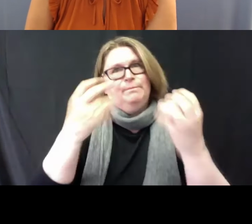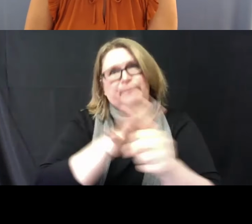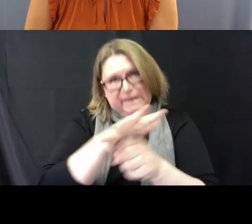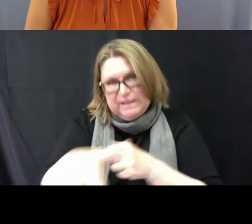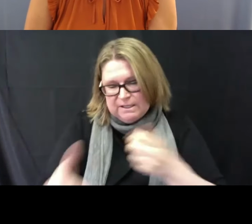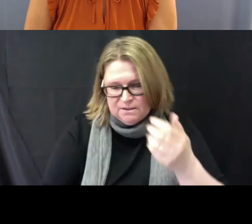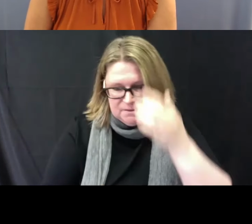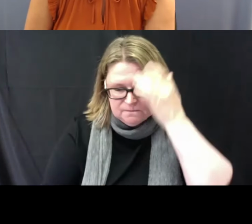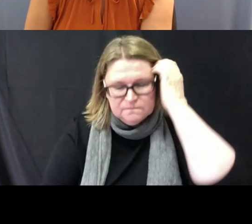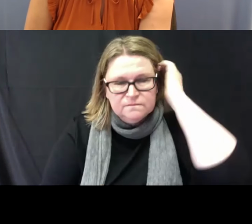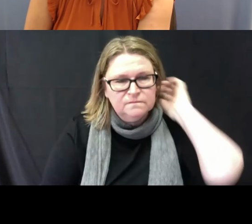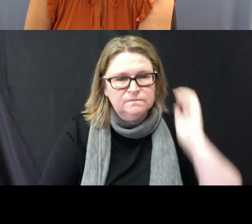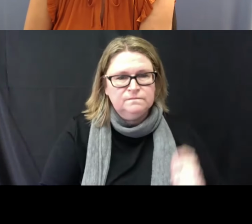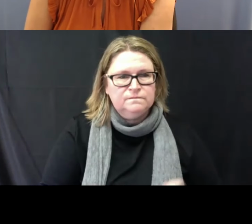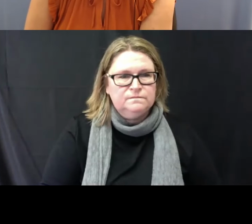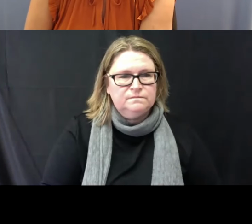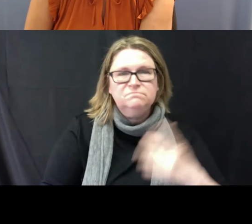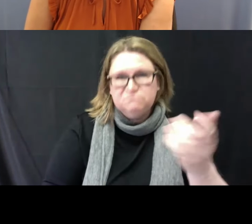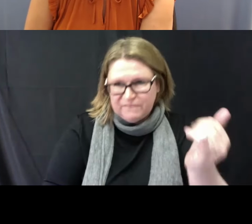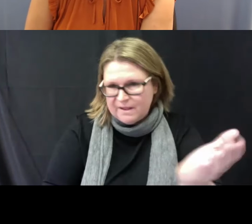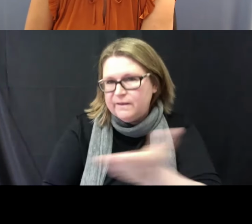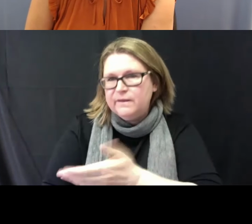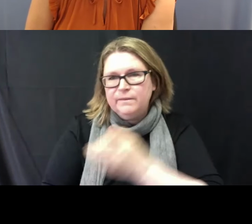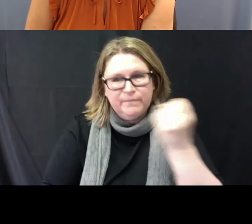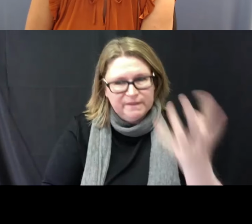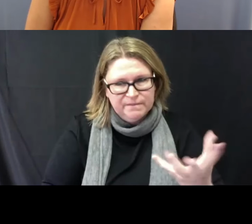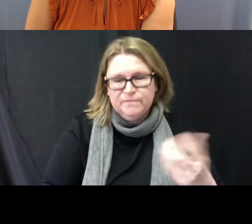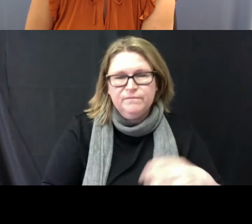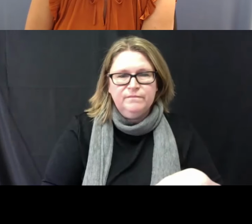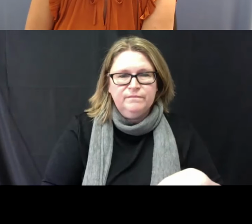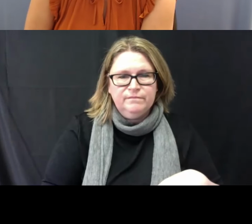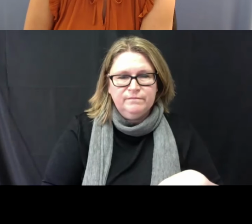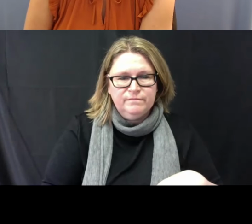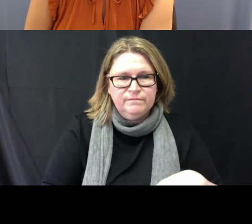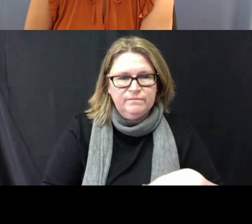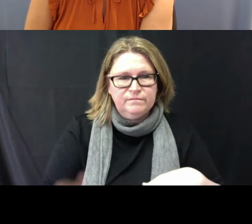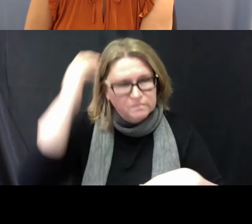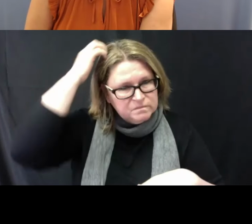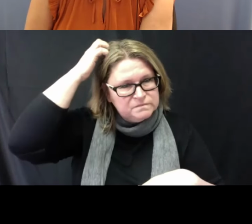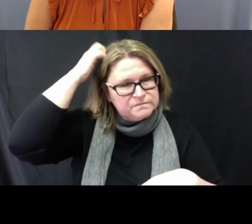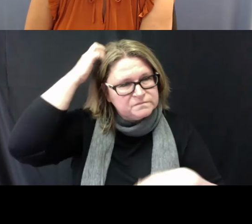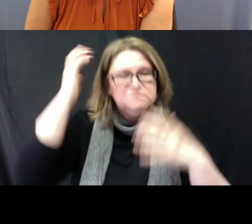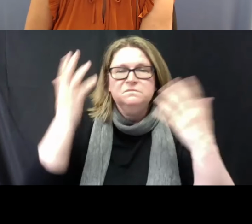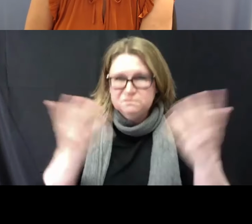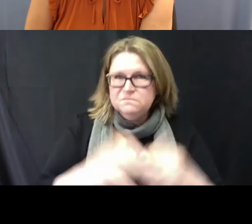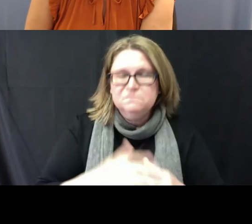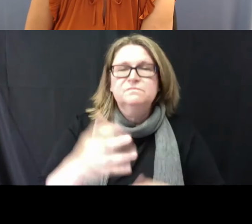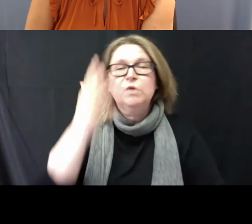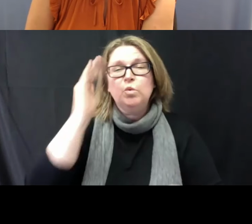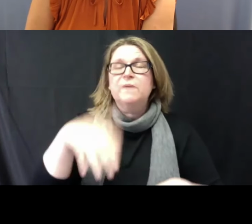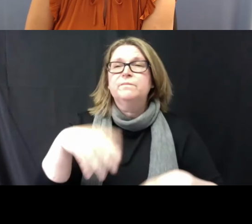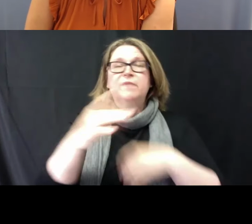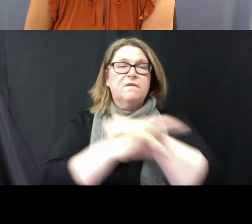me. So you have so many different options. instead of just becoming an